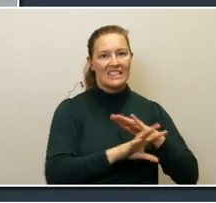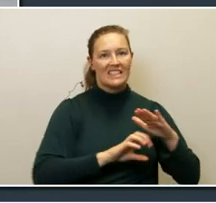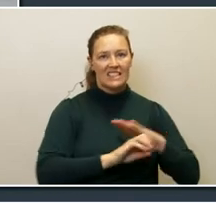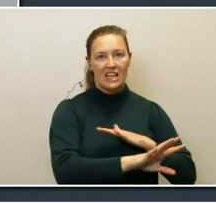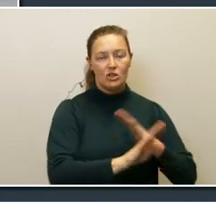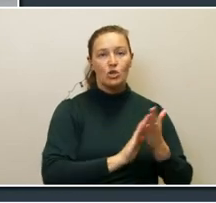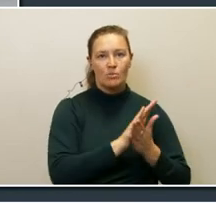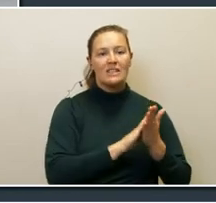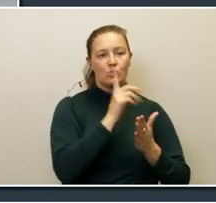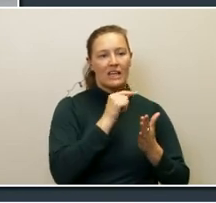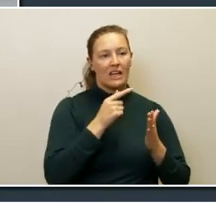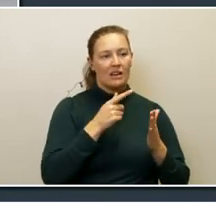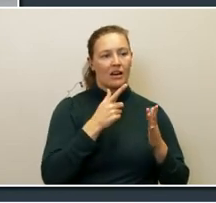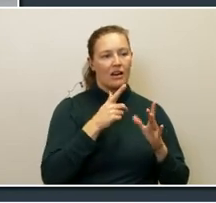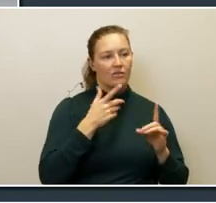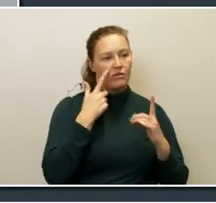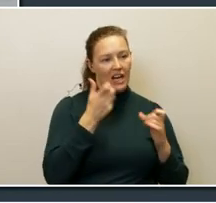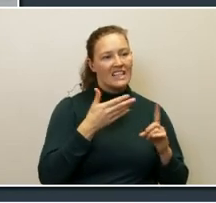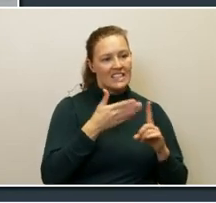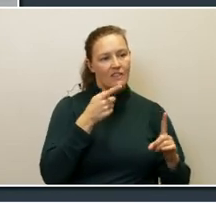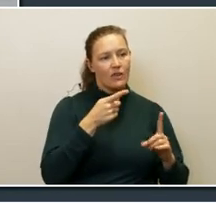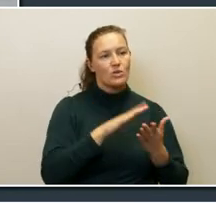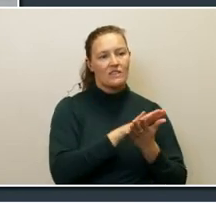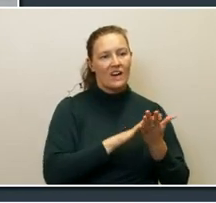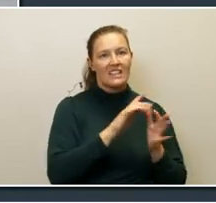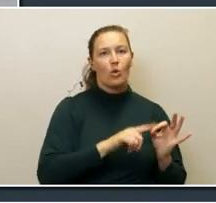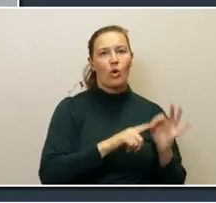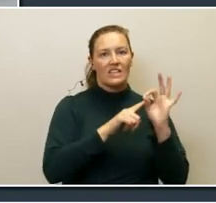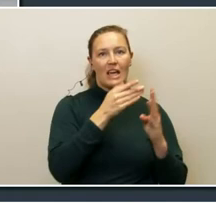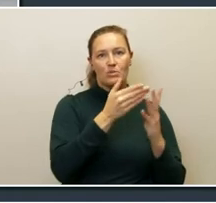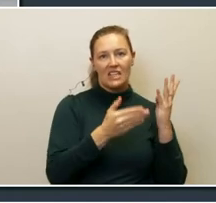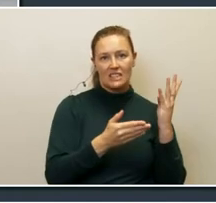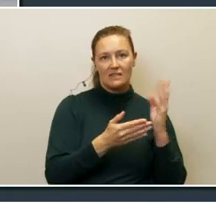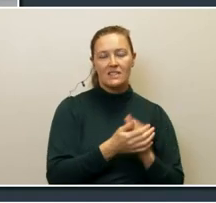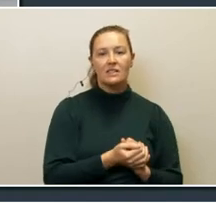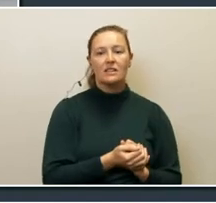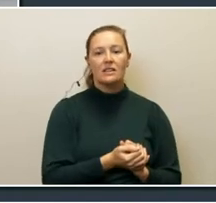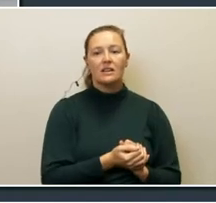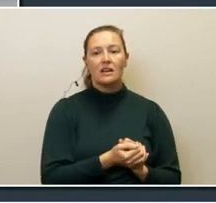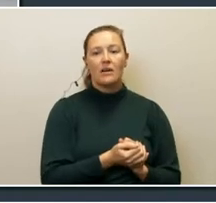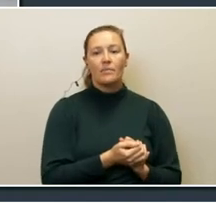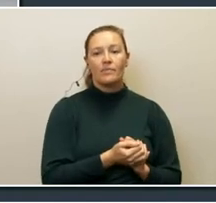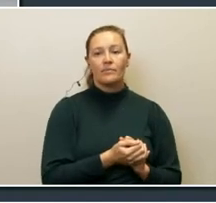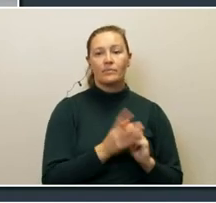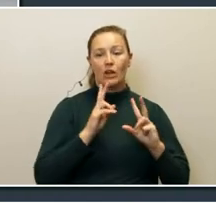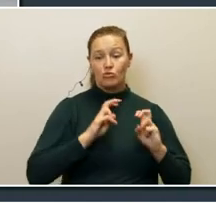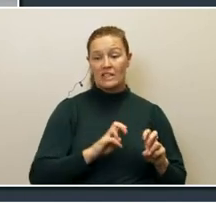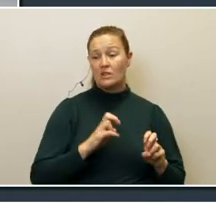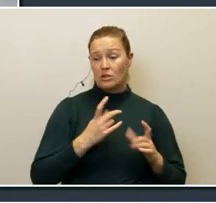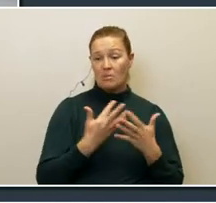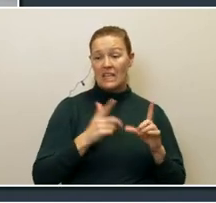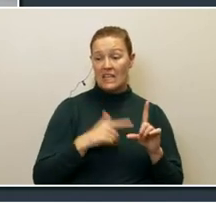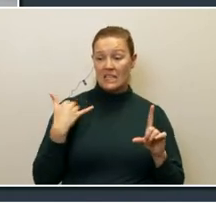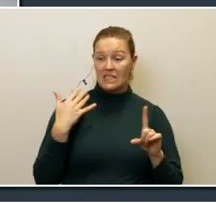achieve the defined quality objectives that I've referred to previously. Studies over a long period of time have shown that